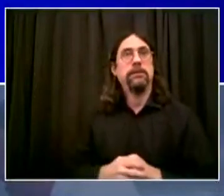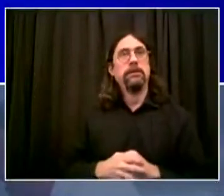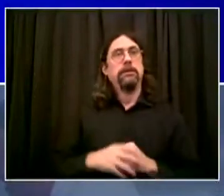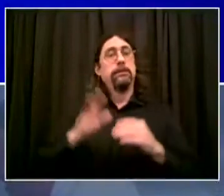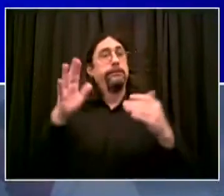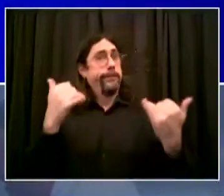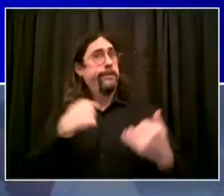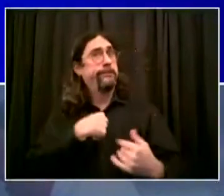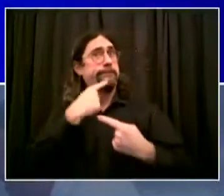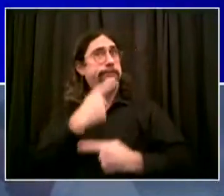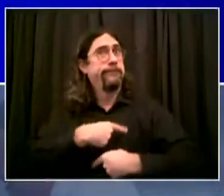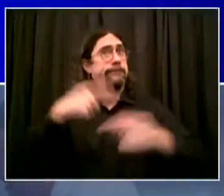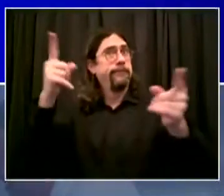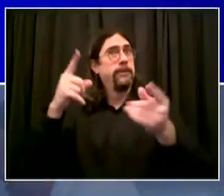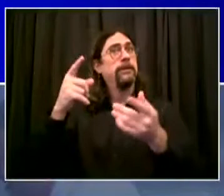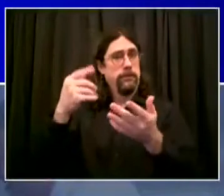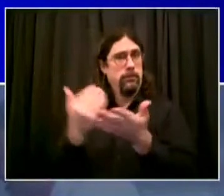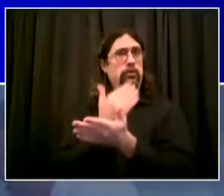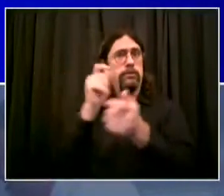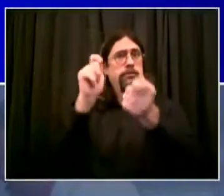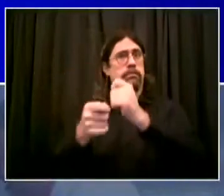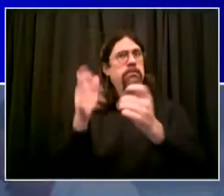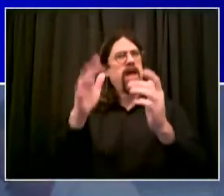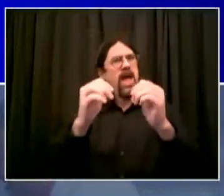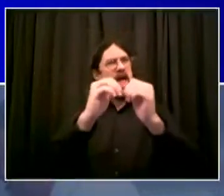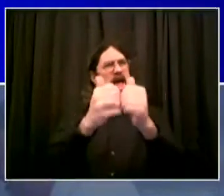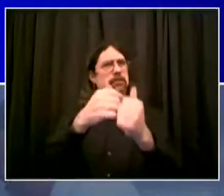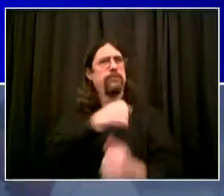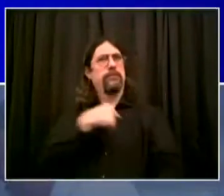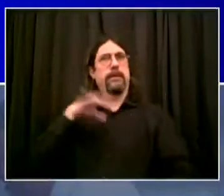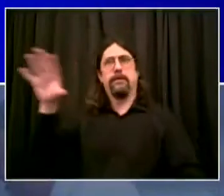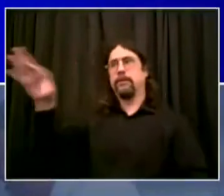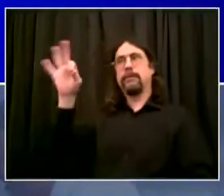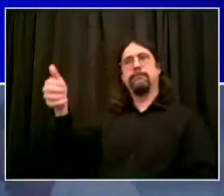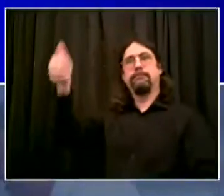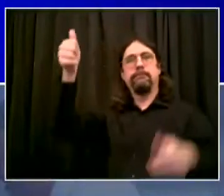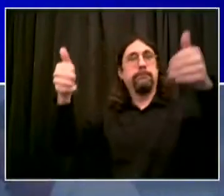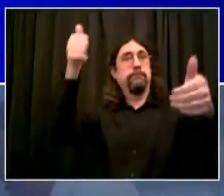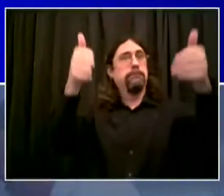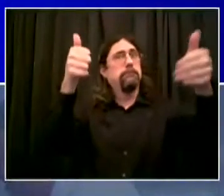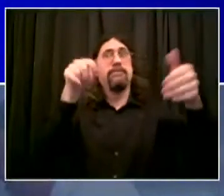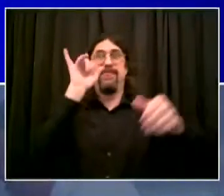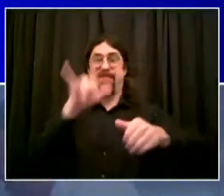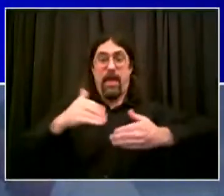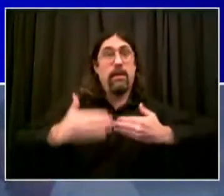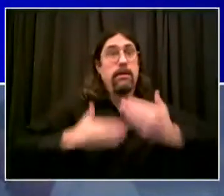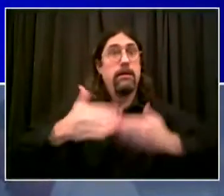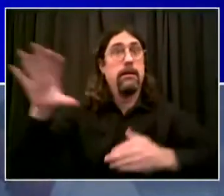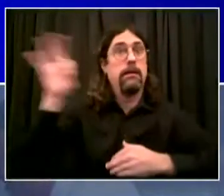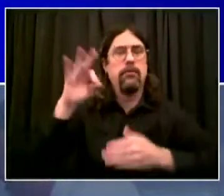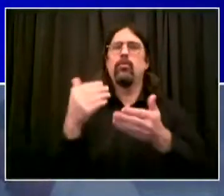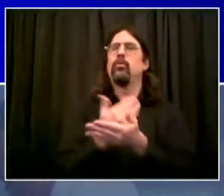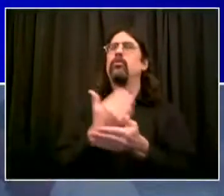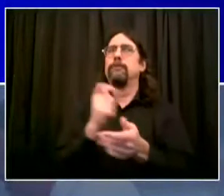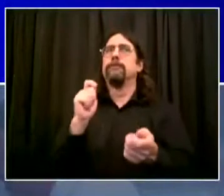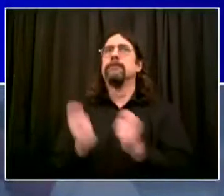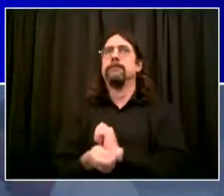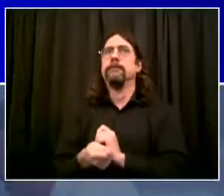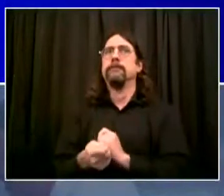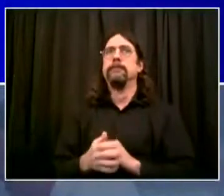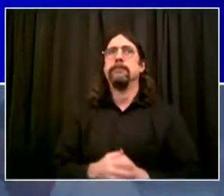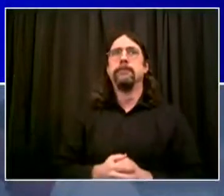someone who started out as a local school board member and a city council member, I saw the amazing work of our police precinct councils,